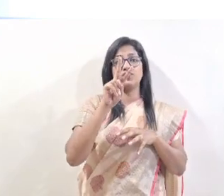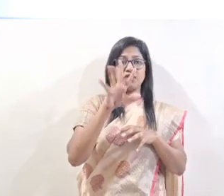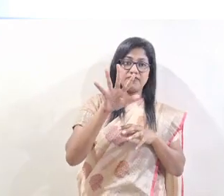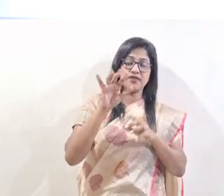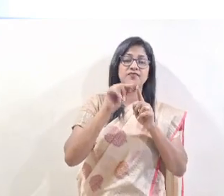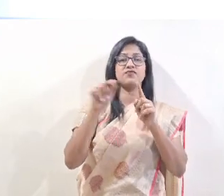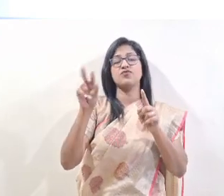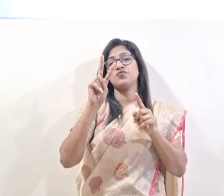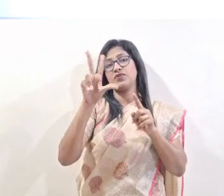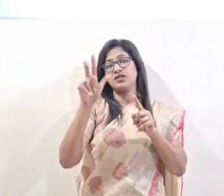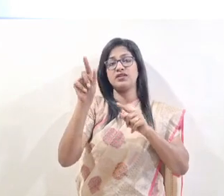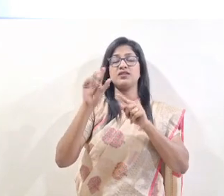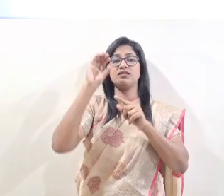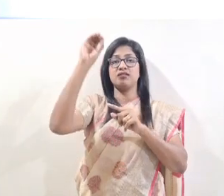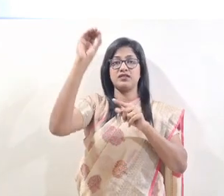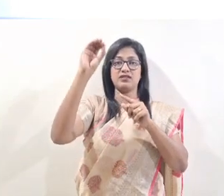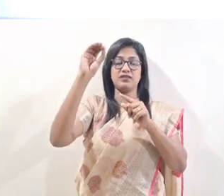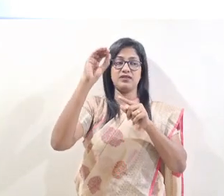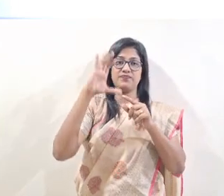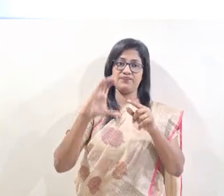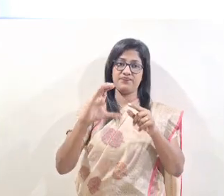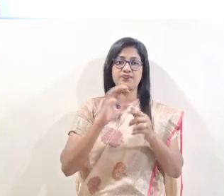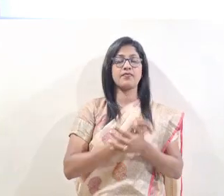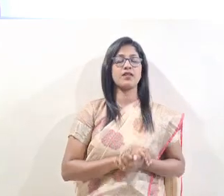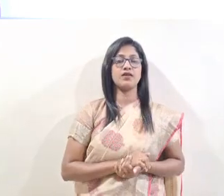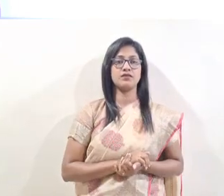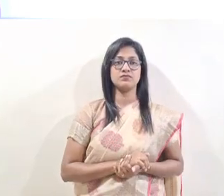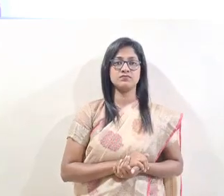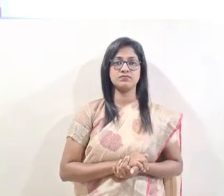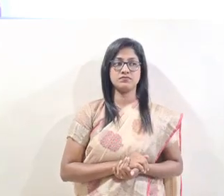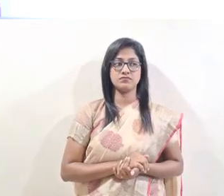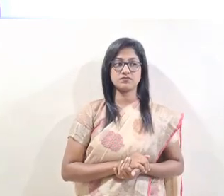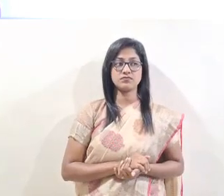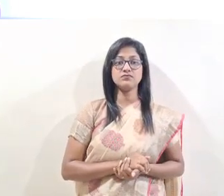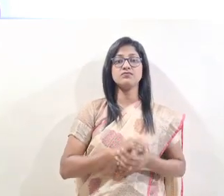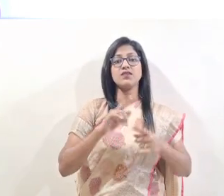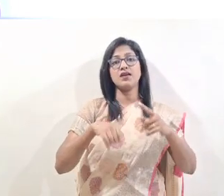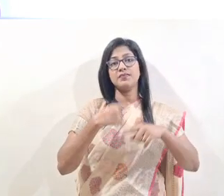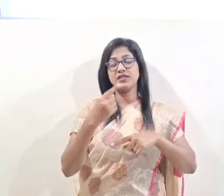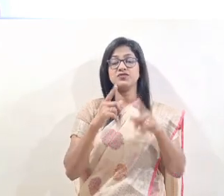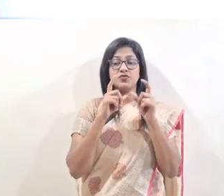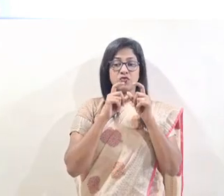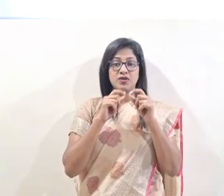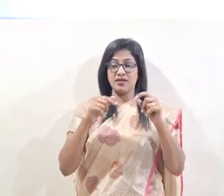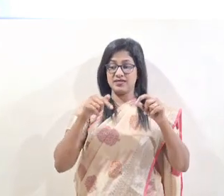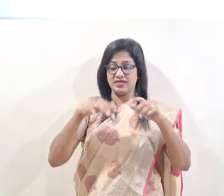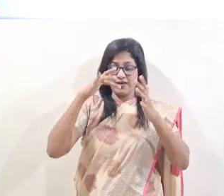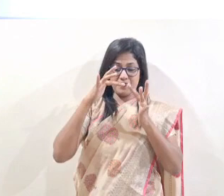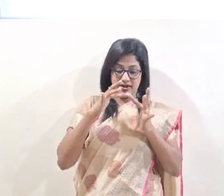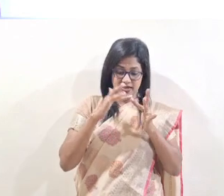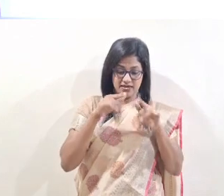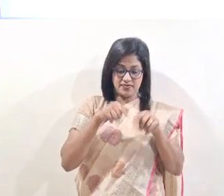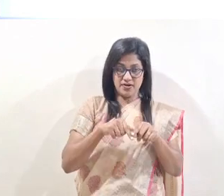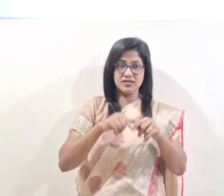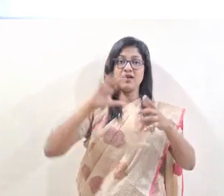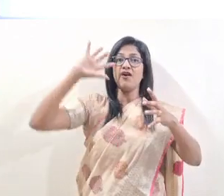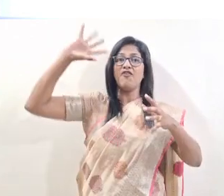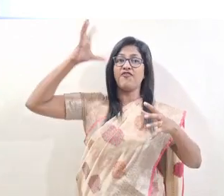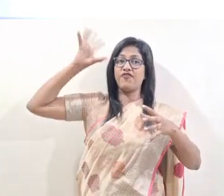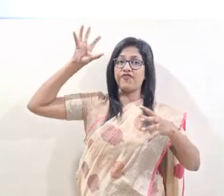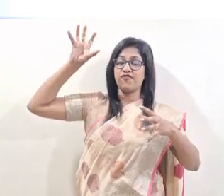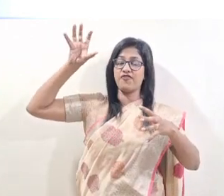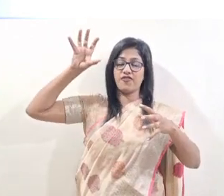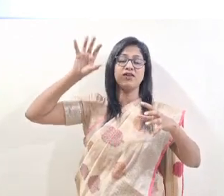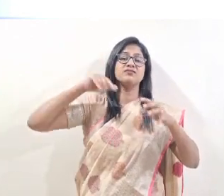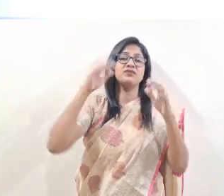25 to 28 degrees centigrade. And the cooled air was taken out from the midpoint exhaust, and as